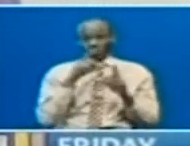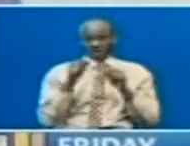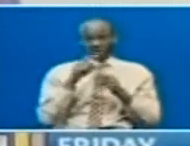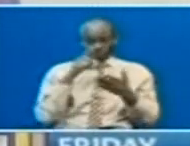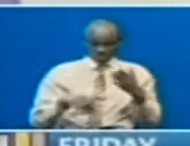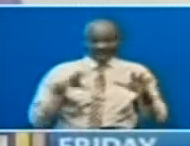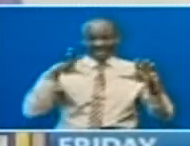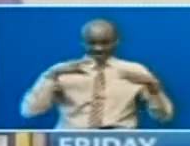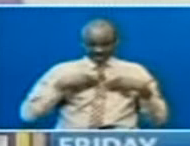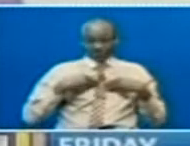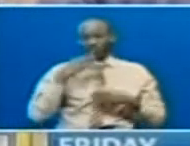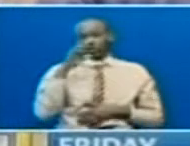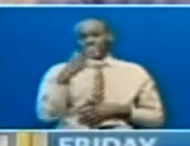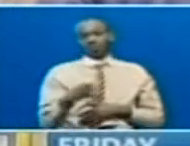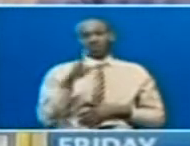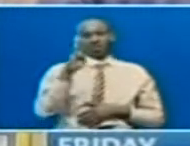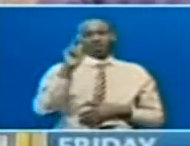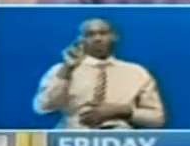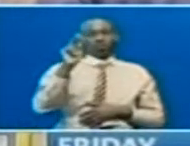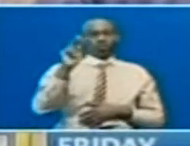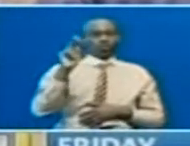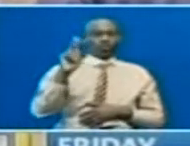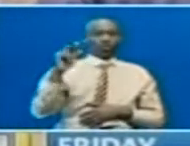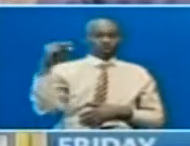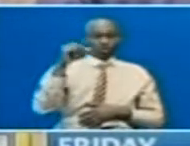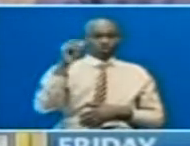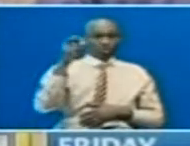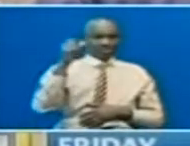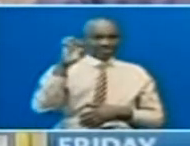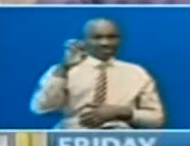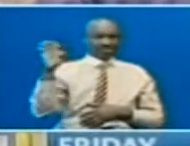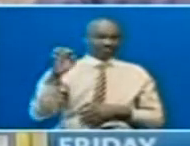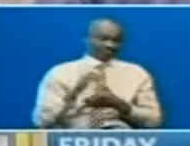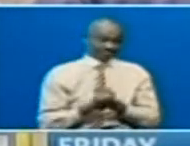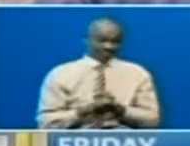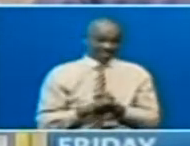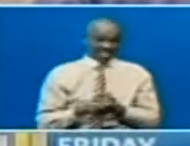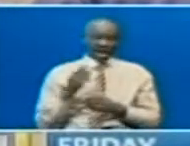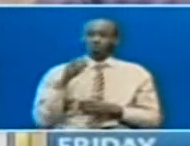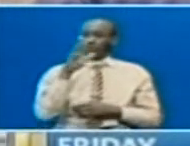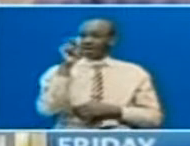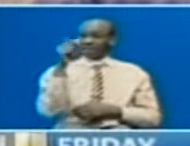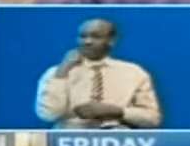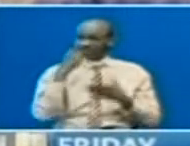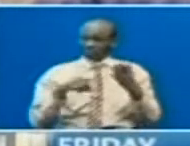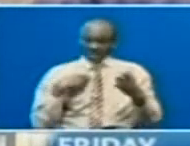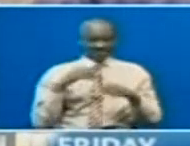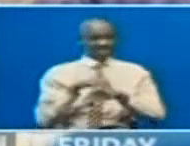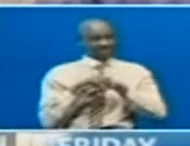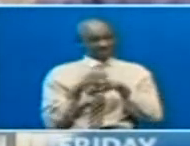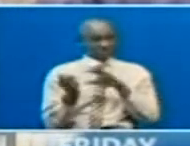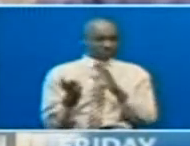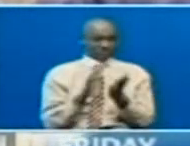acceptable pronunciation is mm-hmm. bourgeoisie. Okay, bourgeoisie. And Willis, are there words in English that